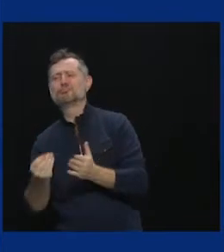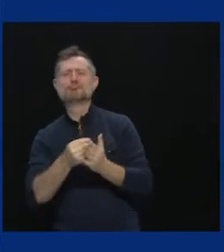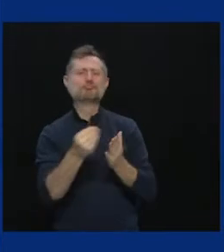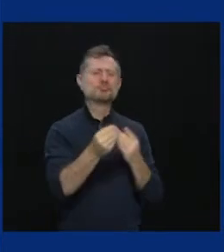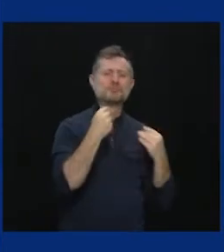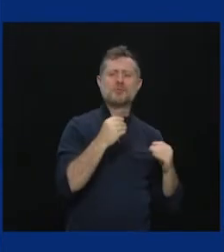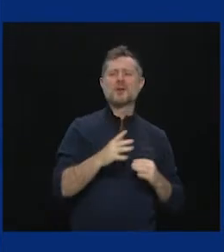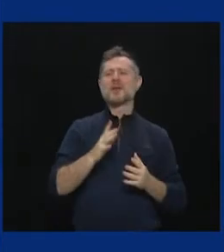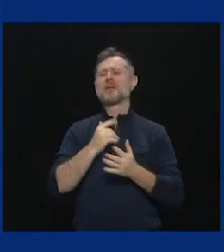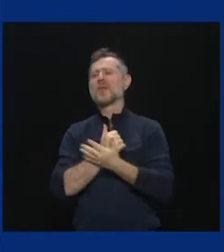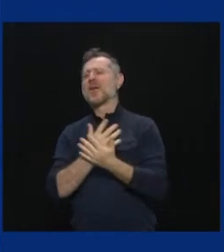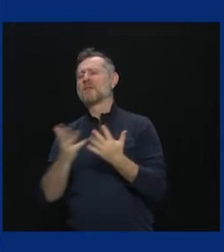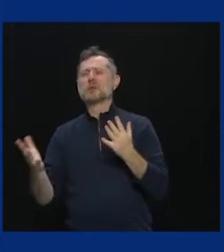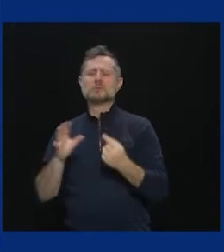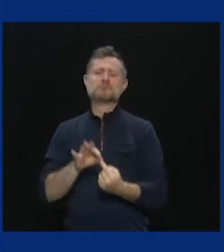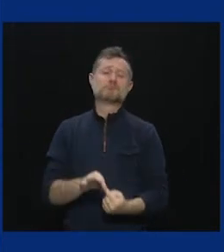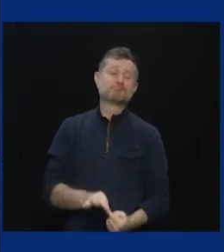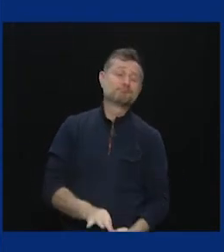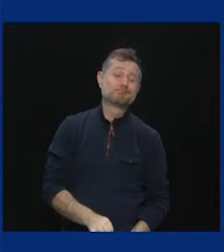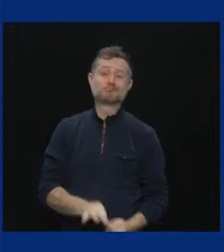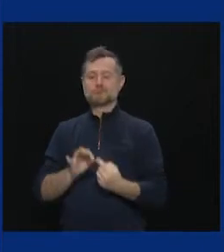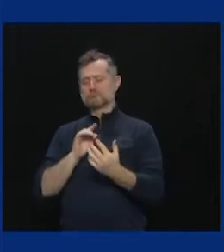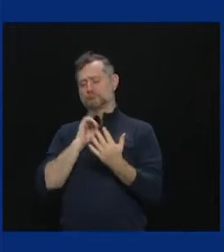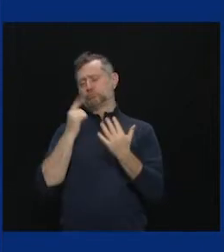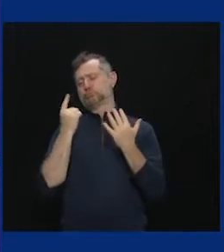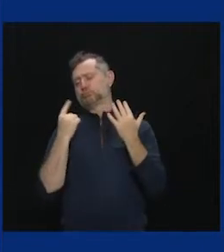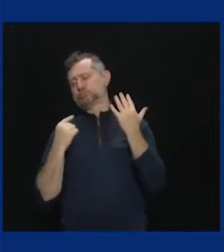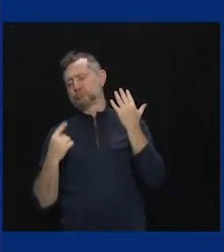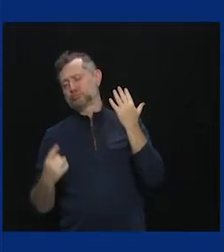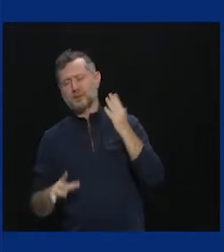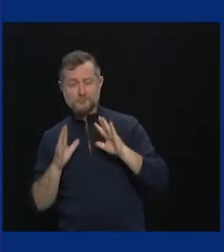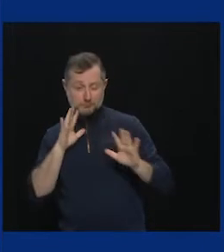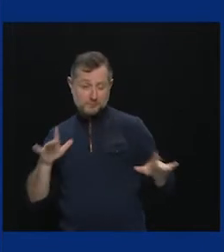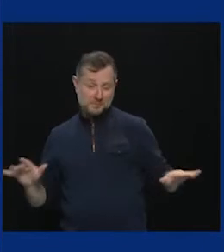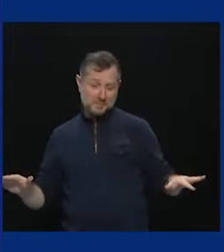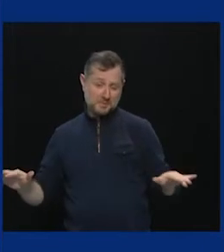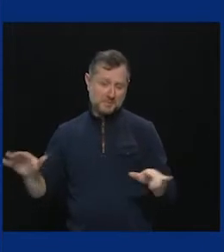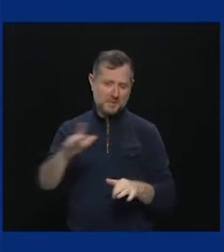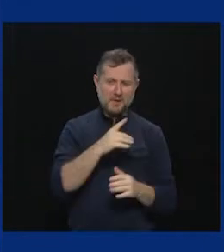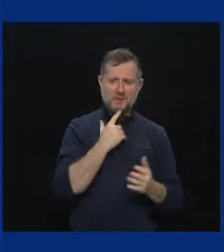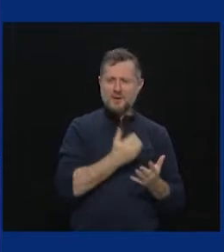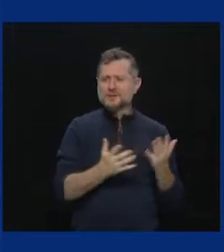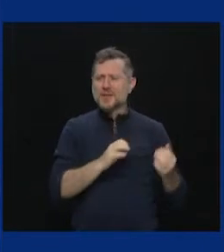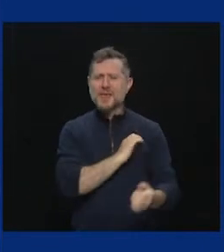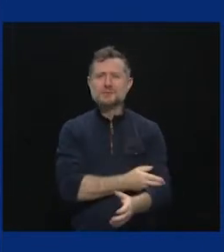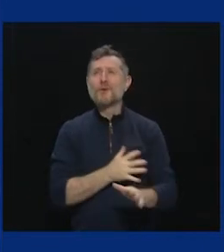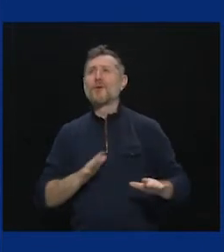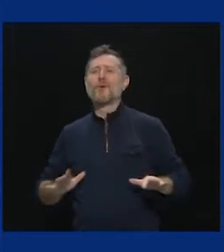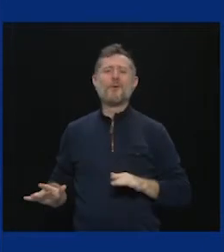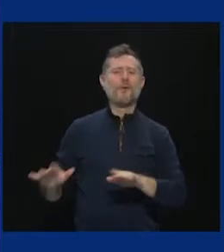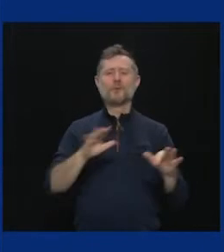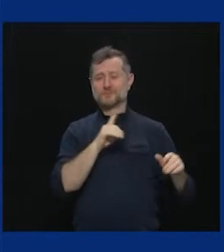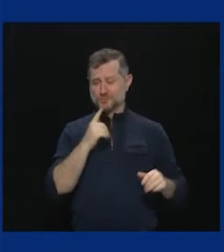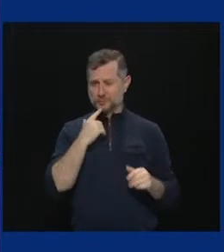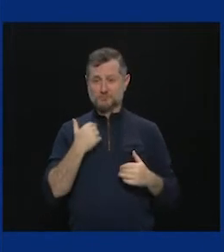one-of-a-kind, indefatigable New York energy, spirit, and dare I say, attitude.